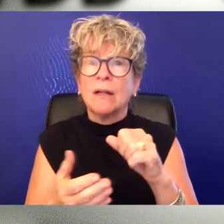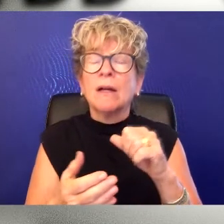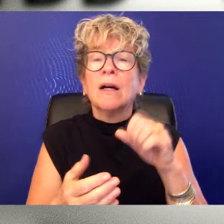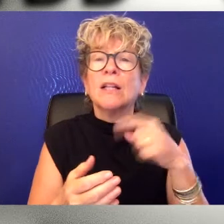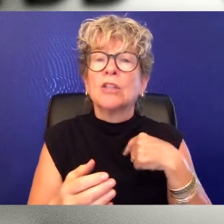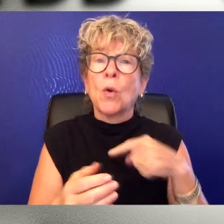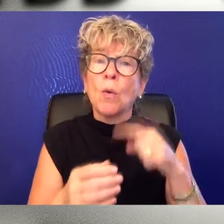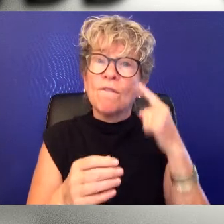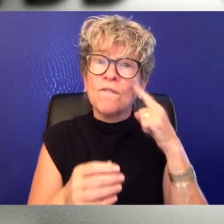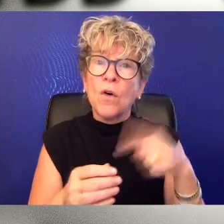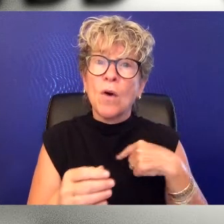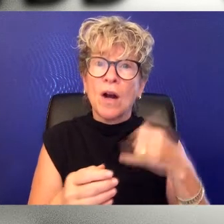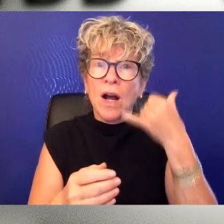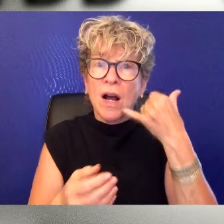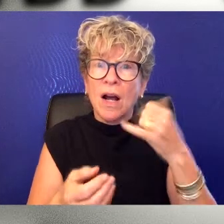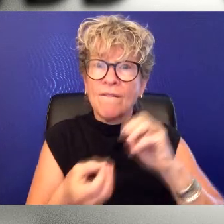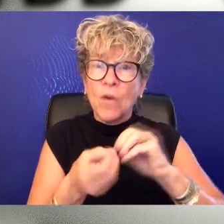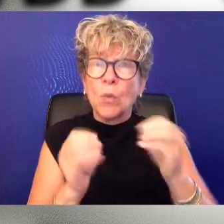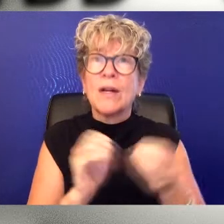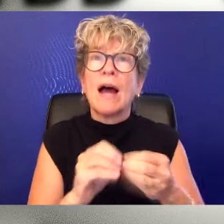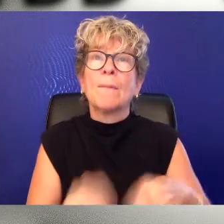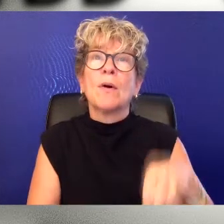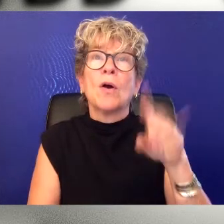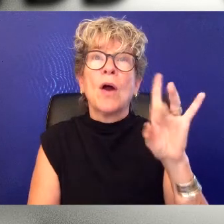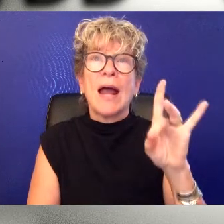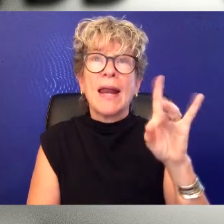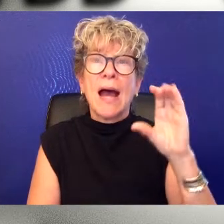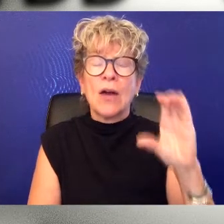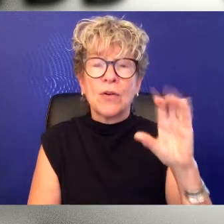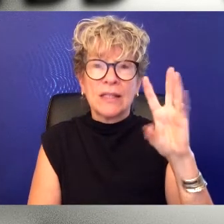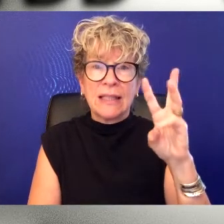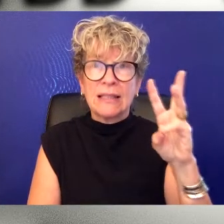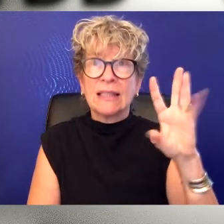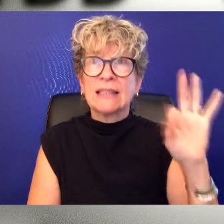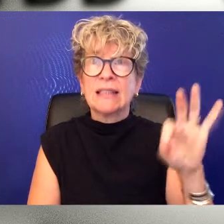800-669-4000, or for TDD, please call